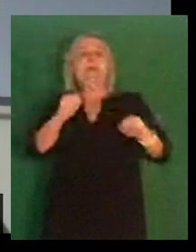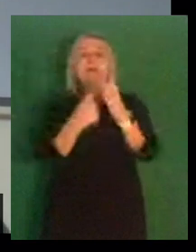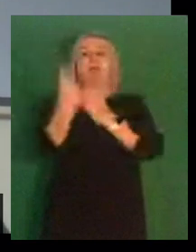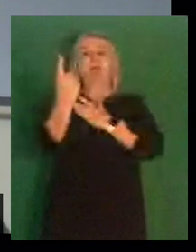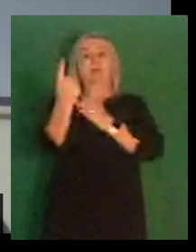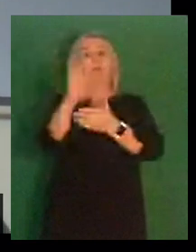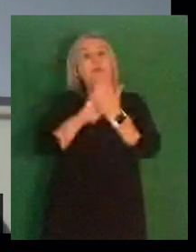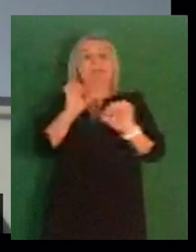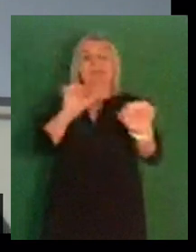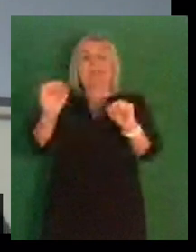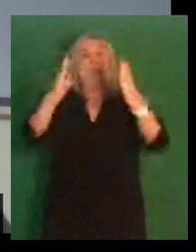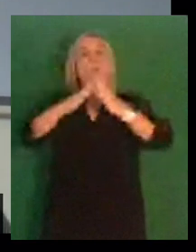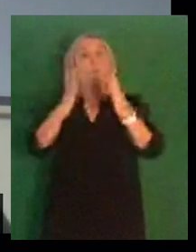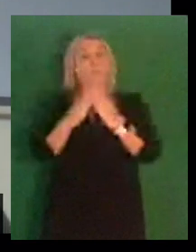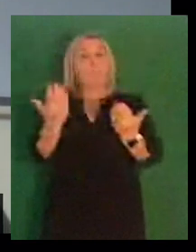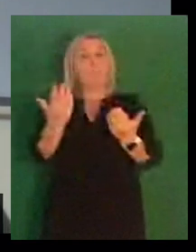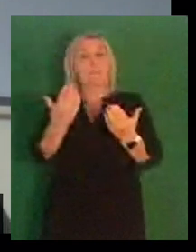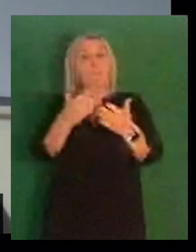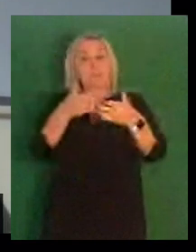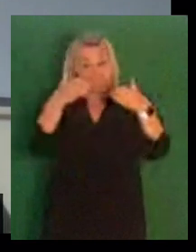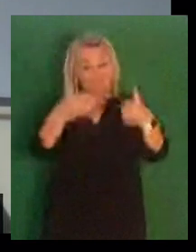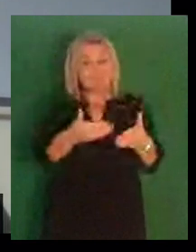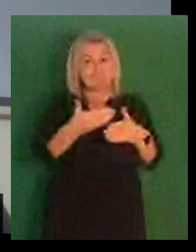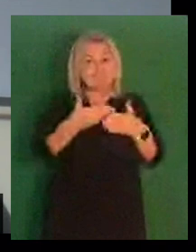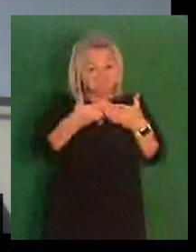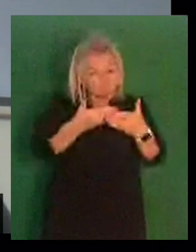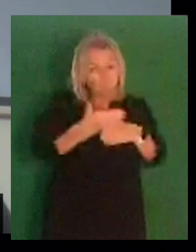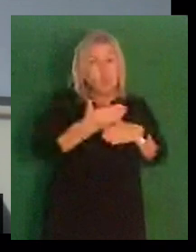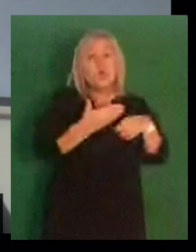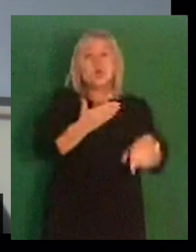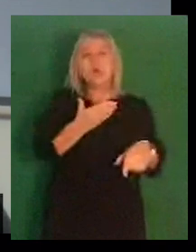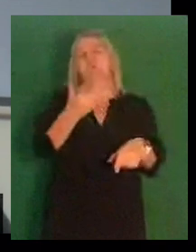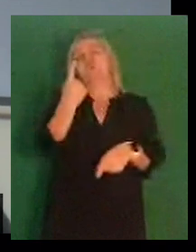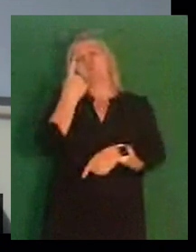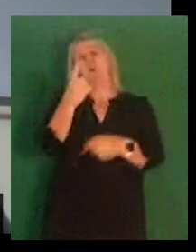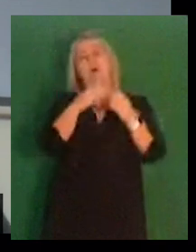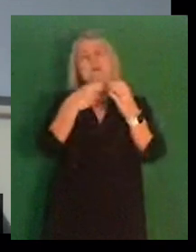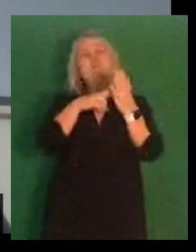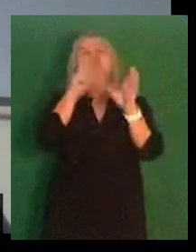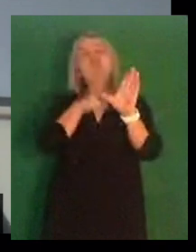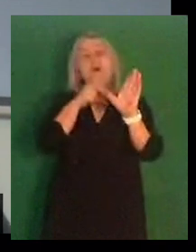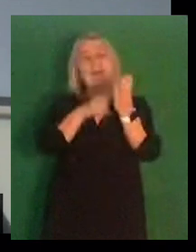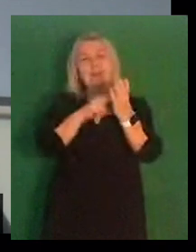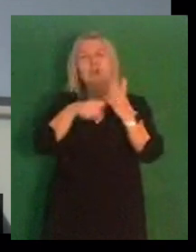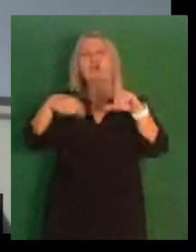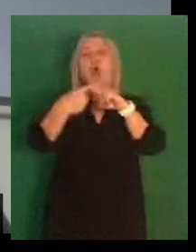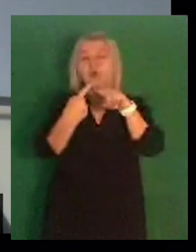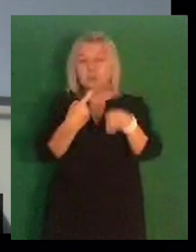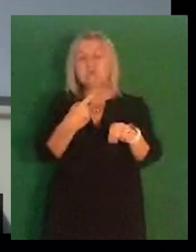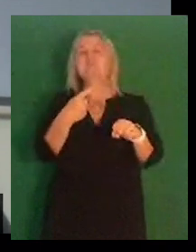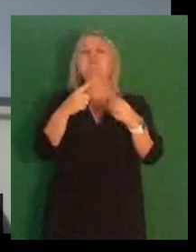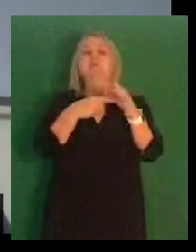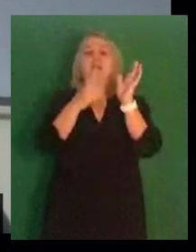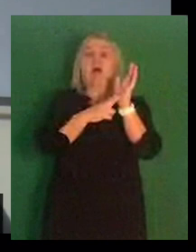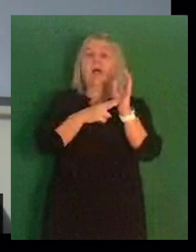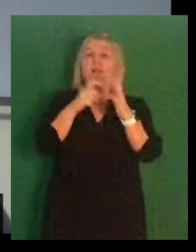to acknowledge that some of those people, for example, Brian Cox, Alan Cummings, were making their pieces